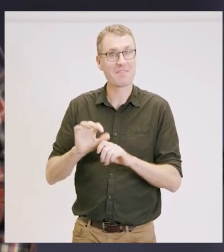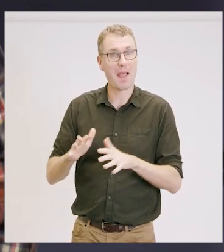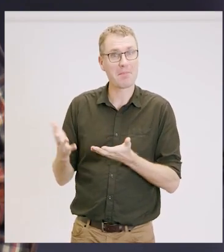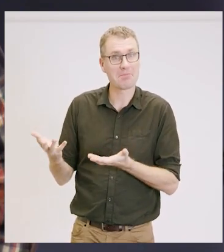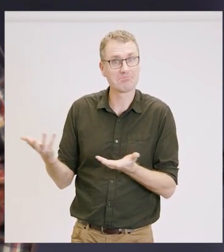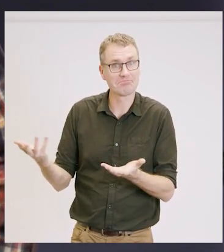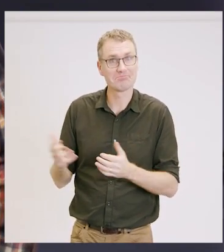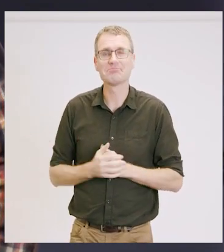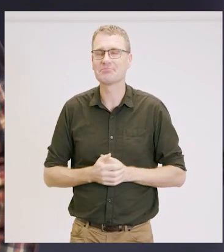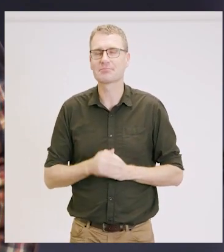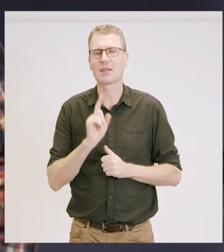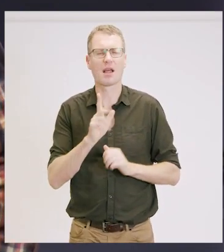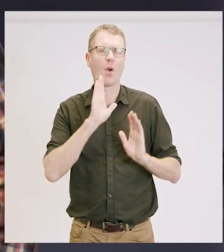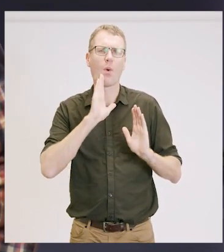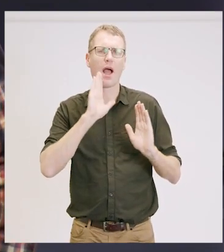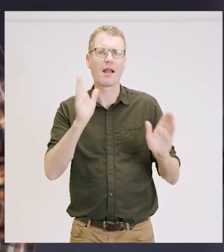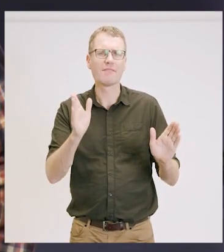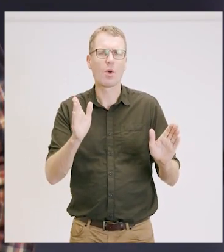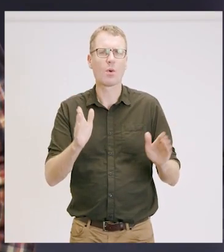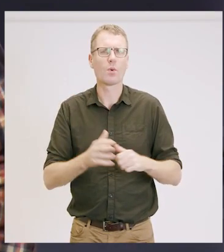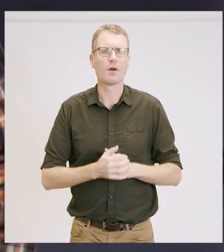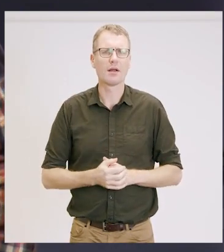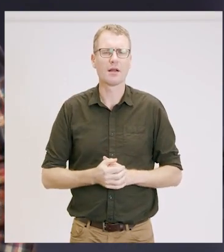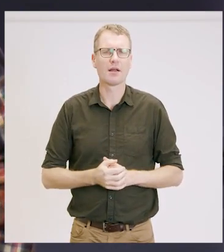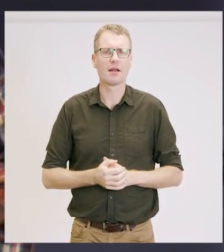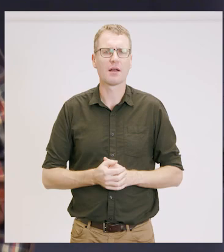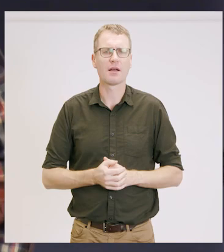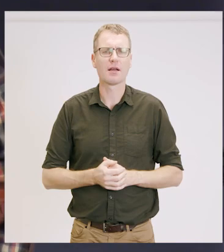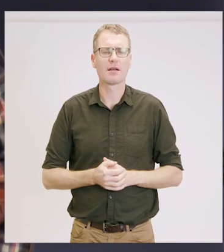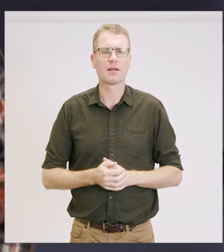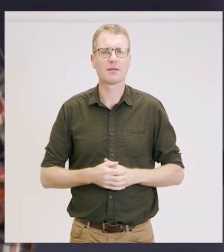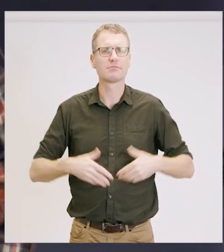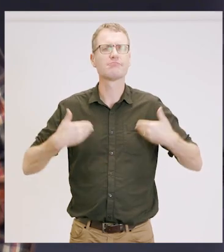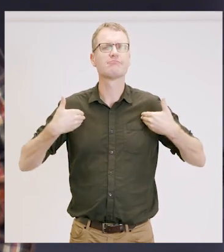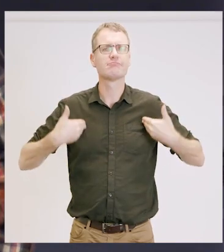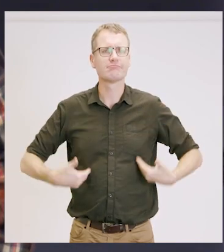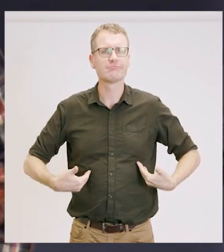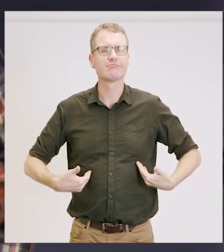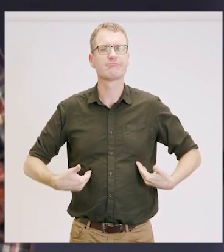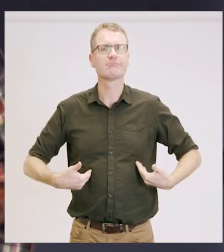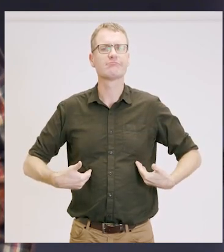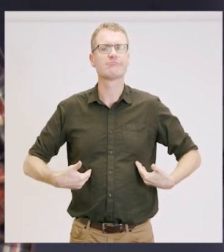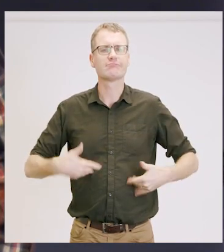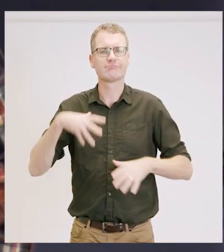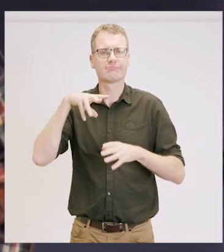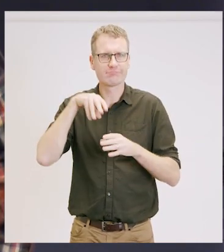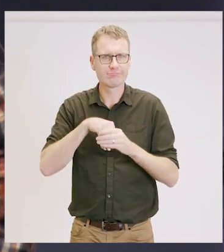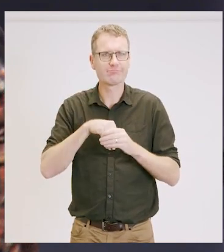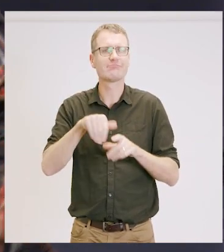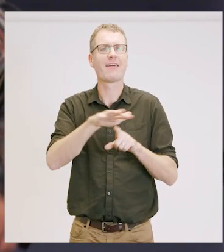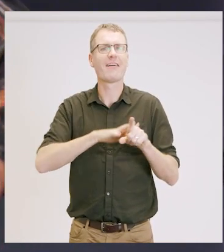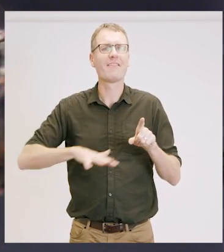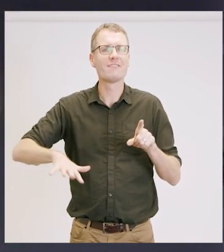well, maybe not for the parents. Maybe not for the parents. Isn't it a wonderful thing that there's this